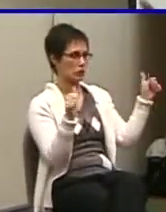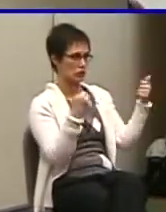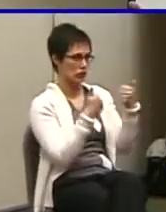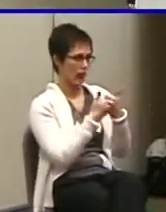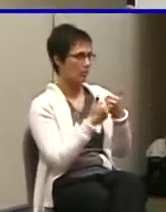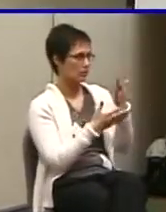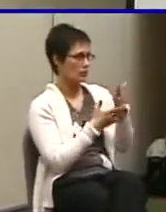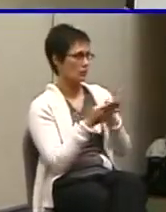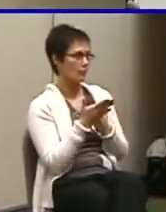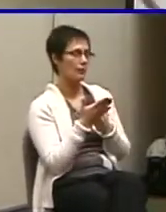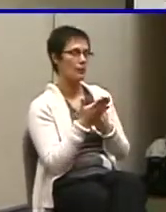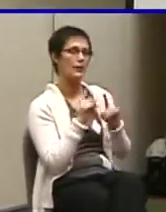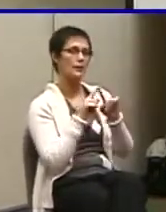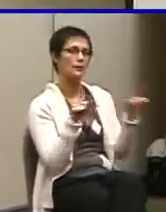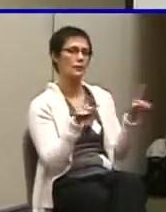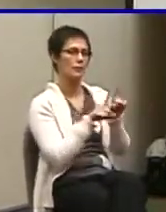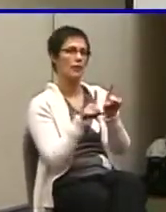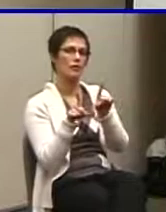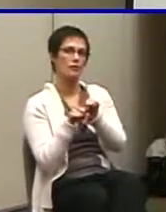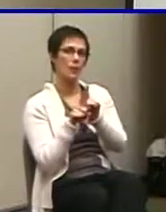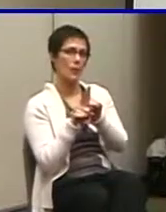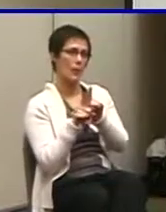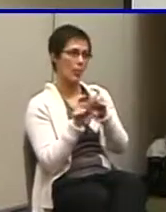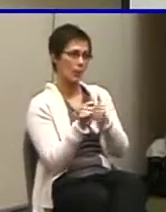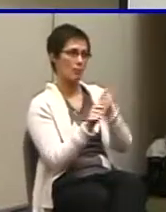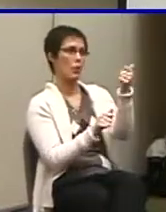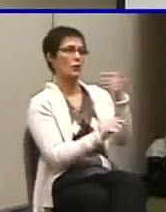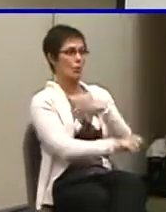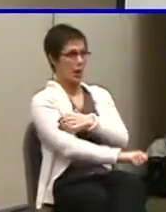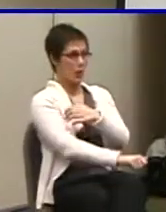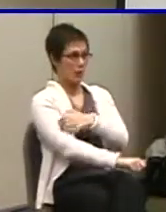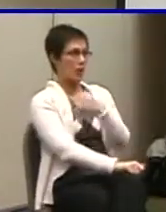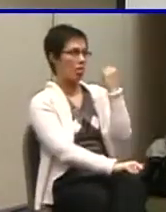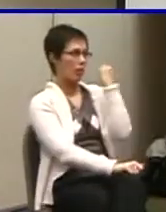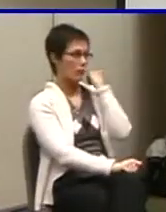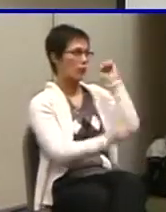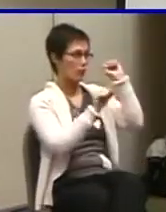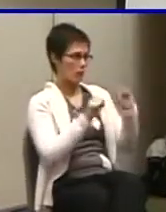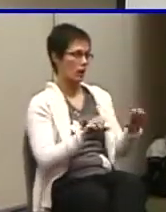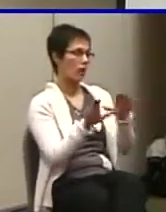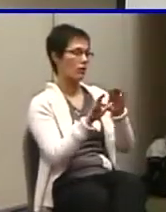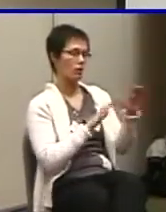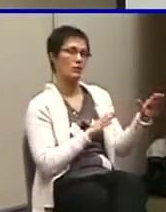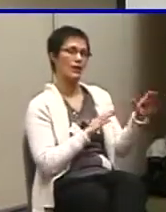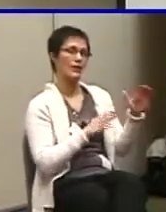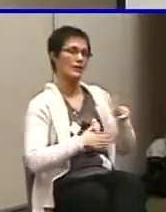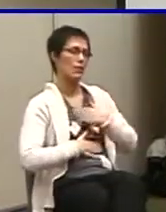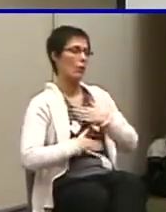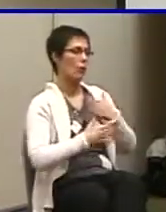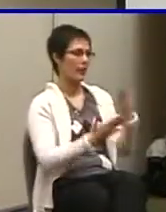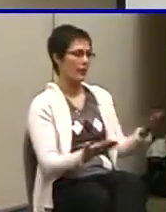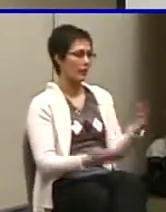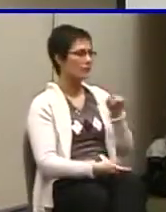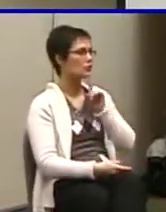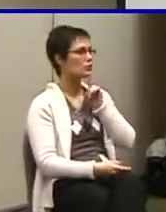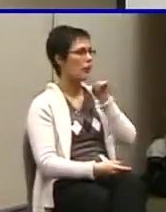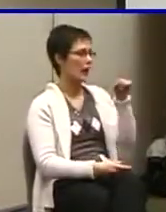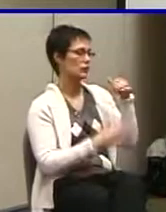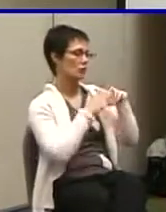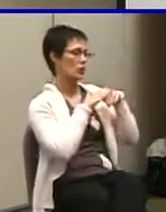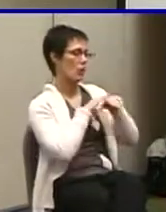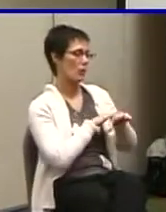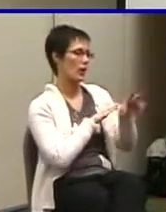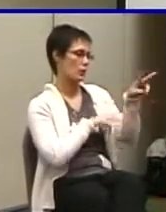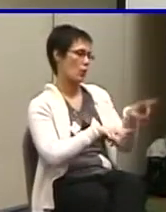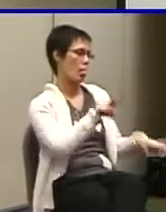this, but also the most powerful if you can do it, is that willingness to actually go in to look at teacher